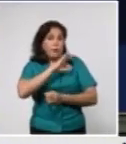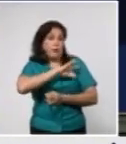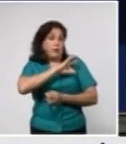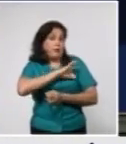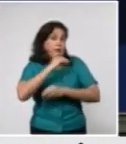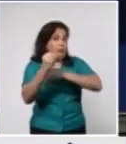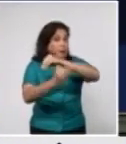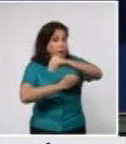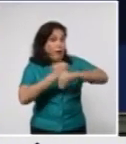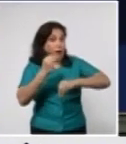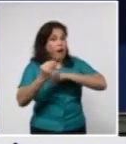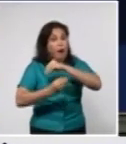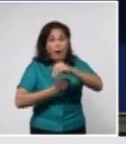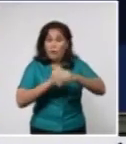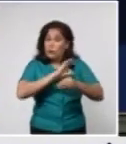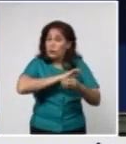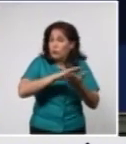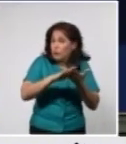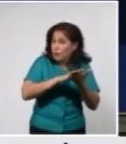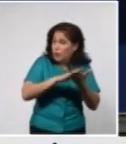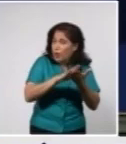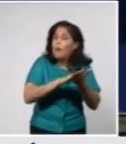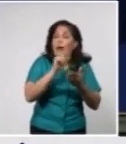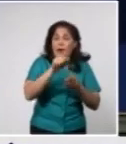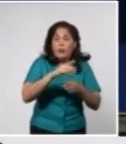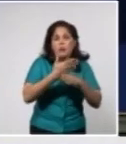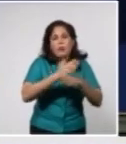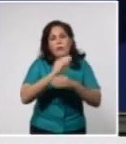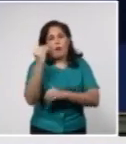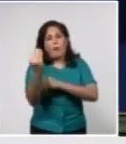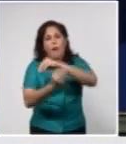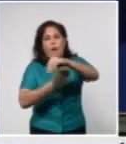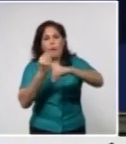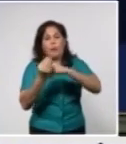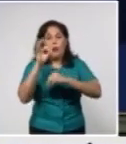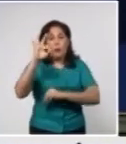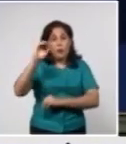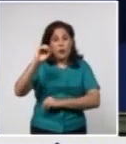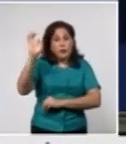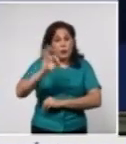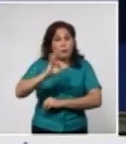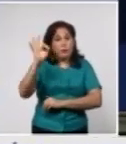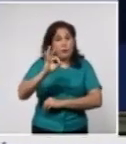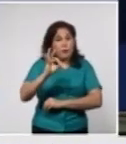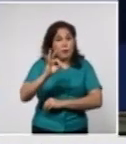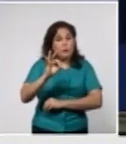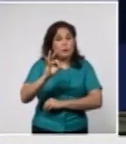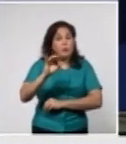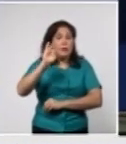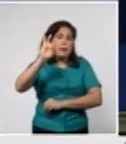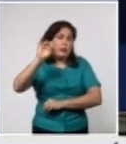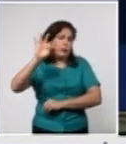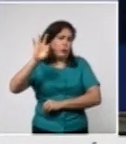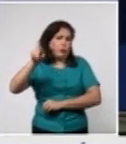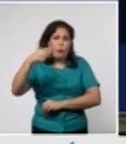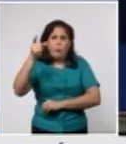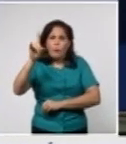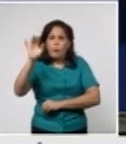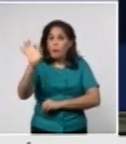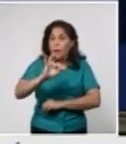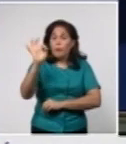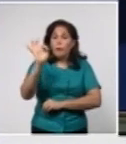percentage of asymptomatic cases has changed because in the last few days, practically 80%, that